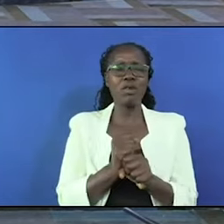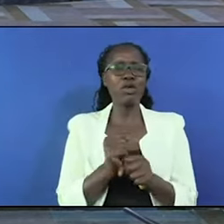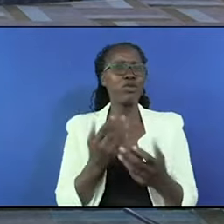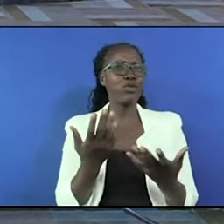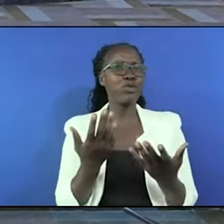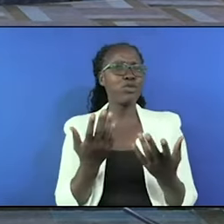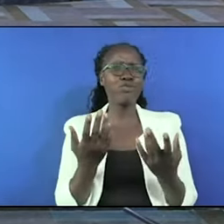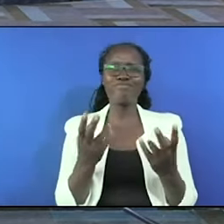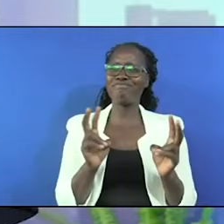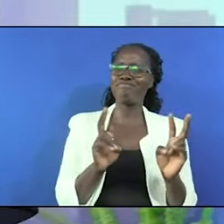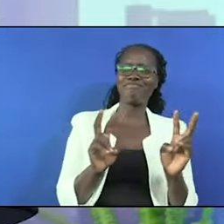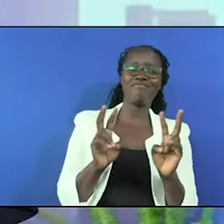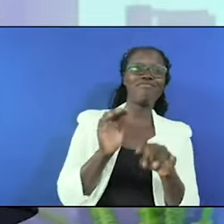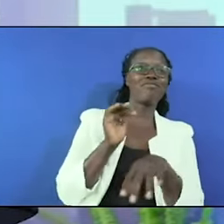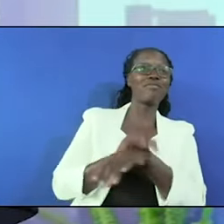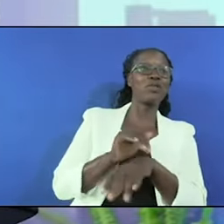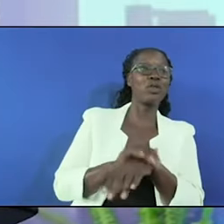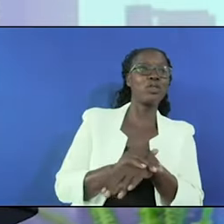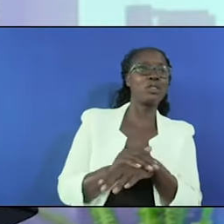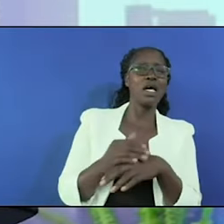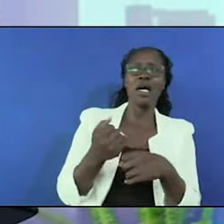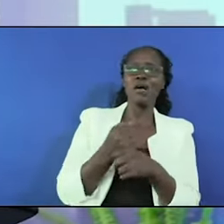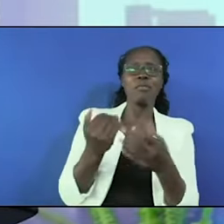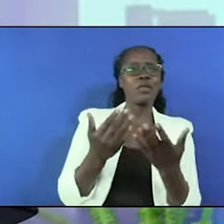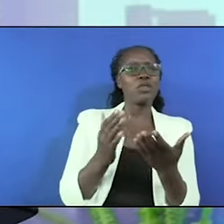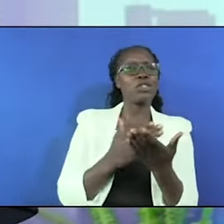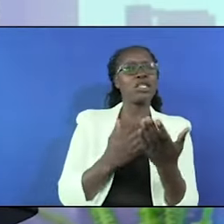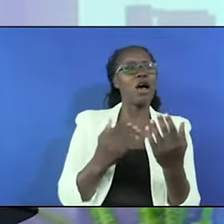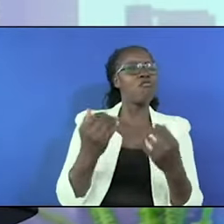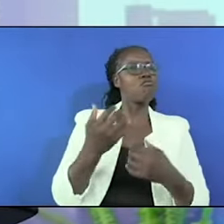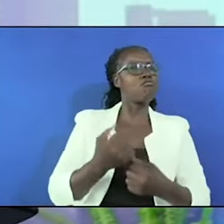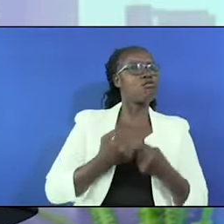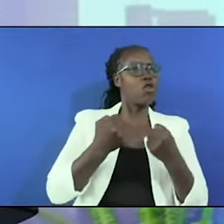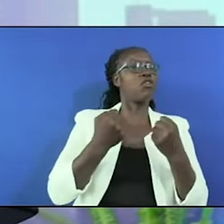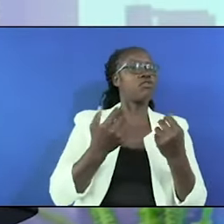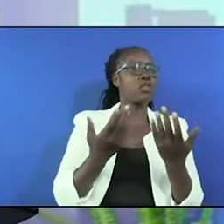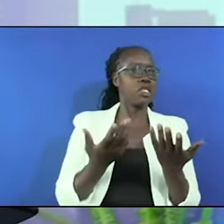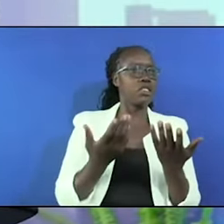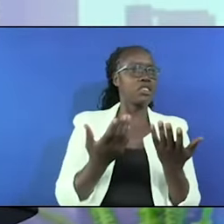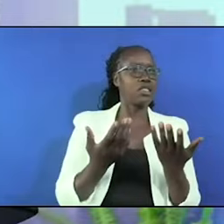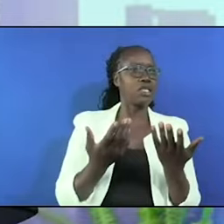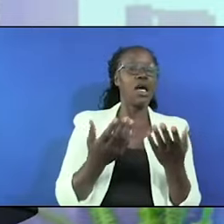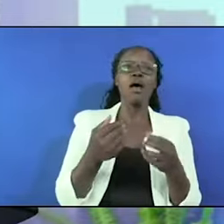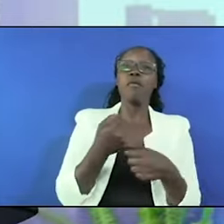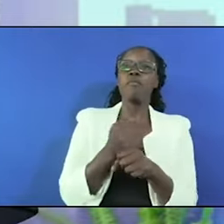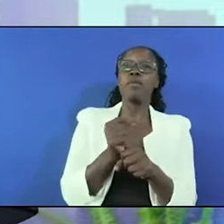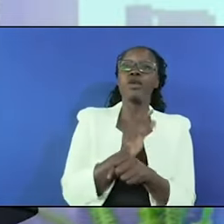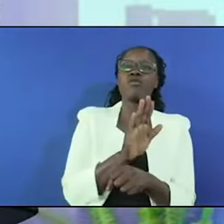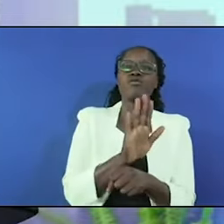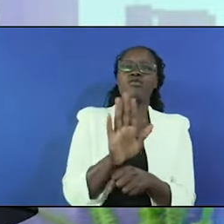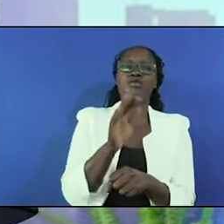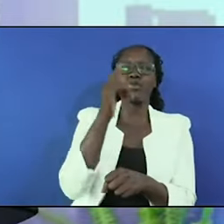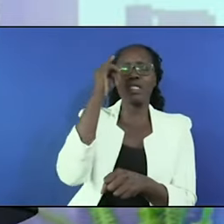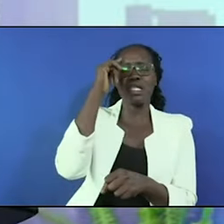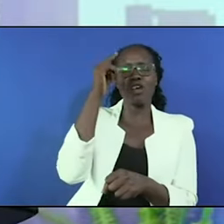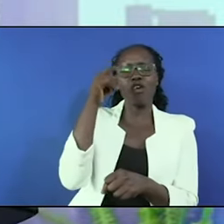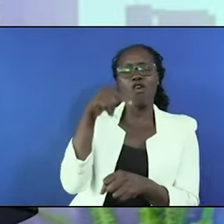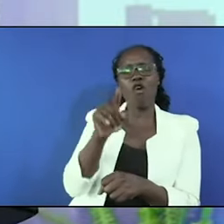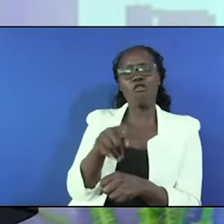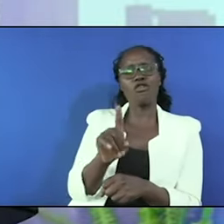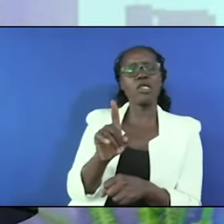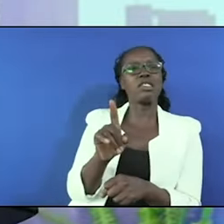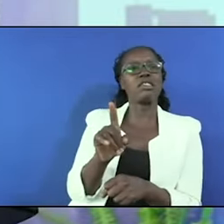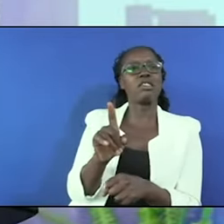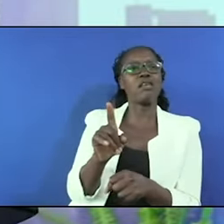look good? Doesn't it give you some confidence? Doesn't it make you think of